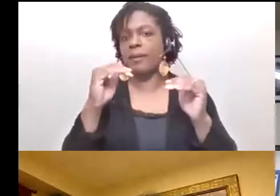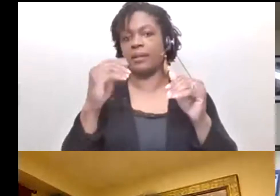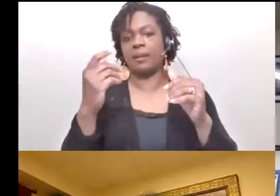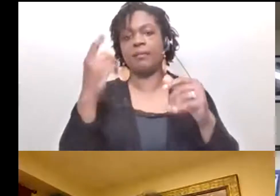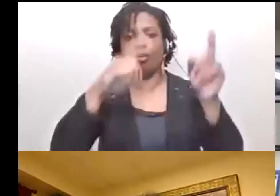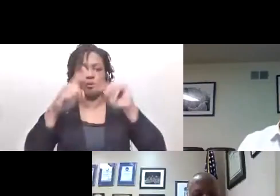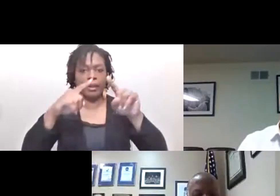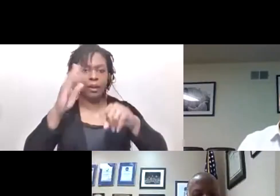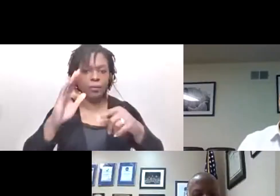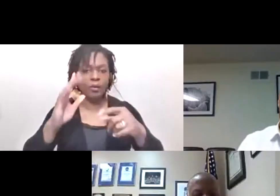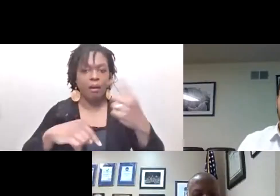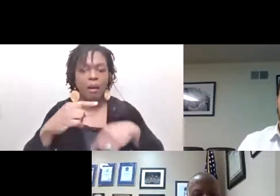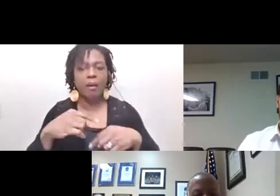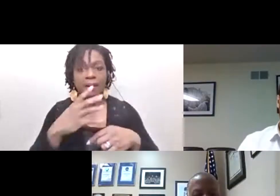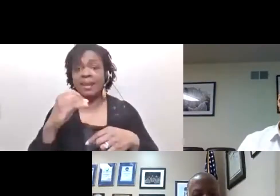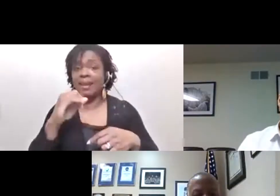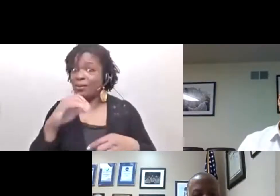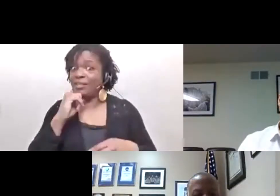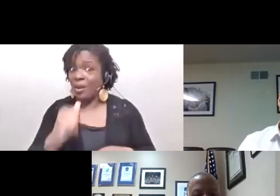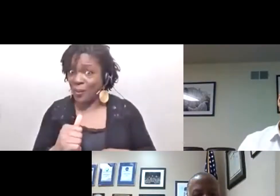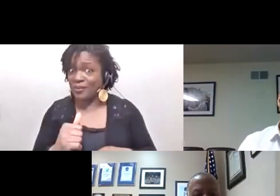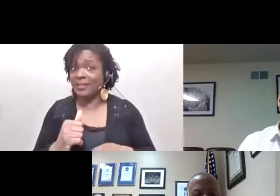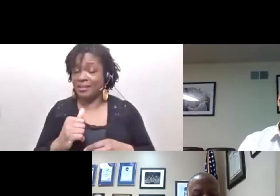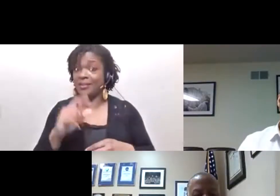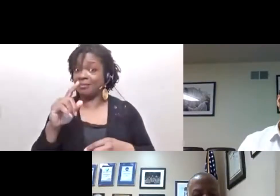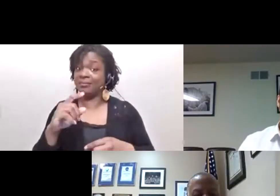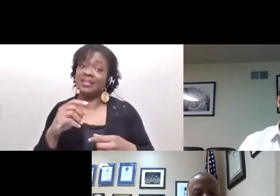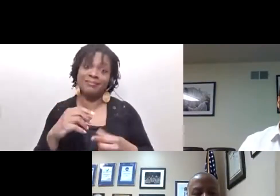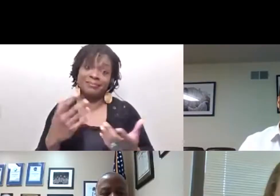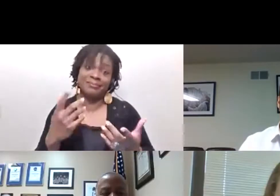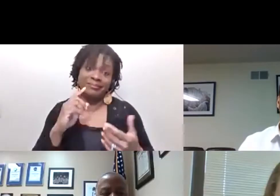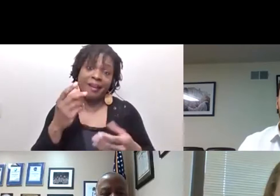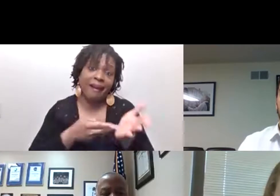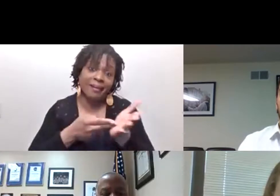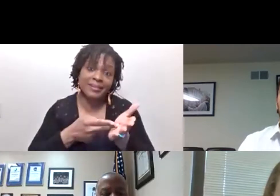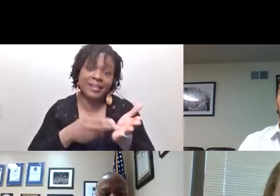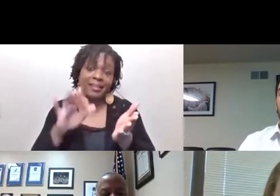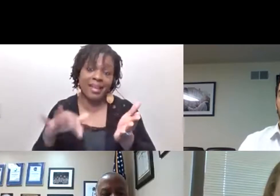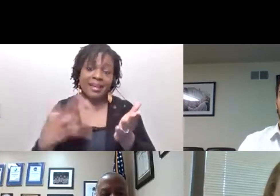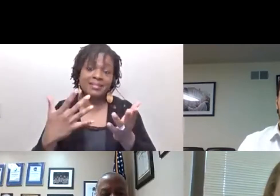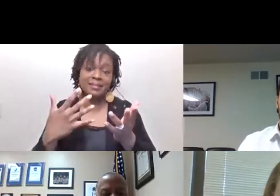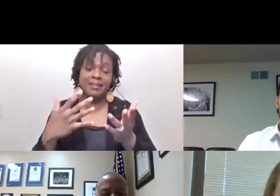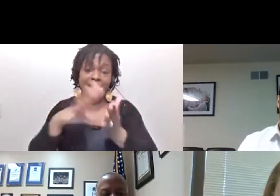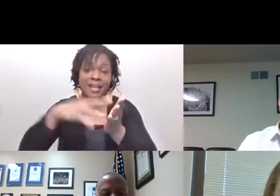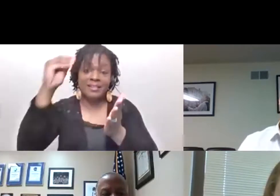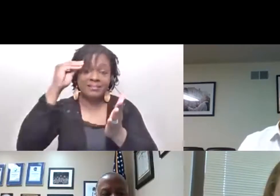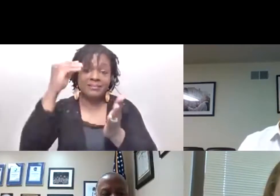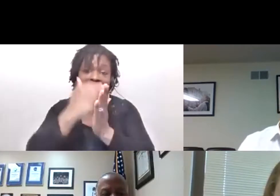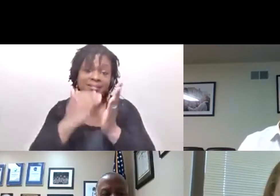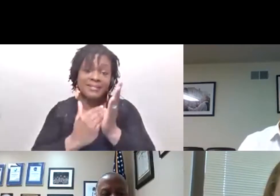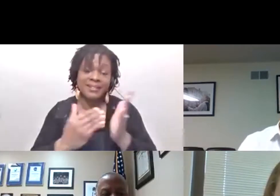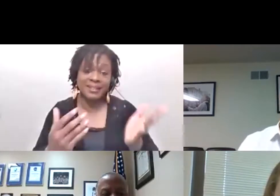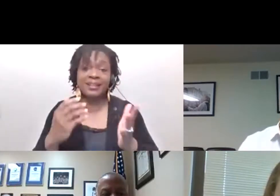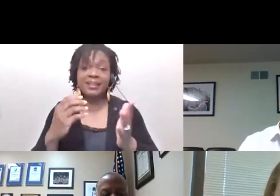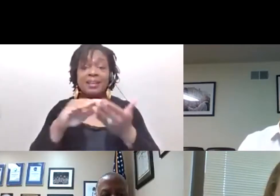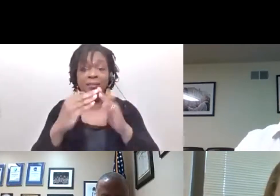And certainly if we don't, I think you're absolutely right. One of the lessons, unfortunate lessons that might be learned by the community is that if we can't